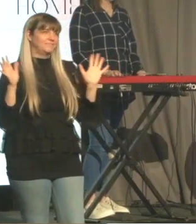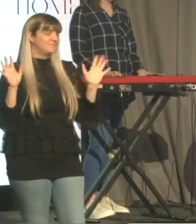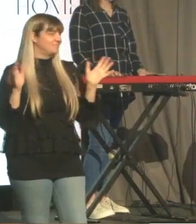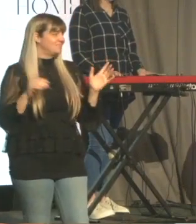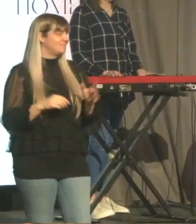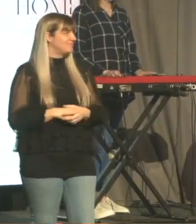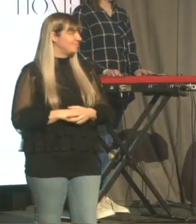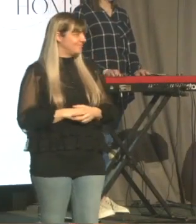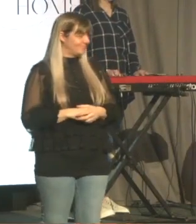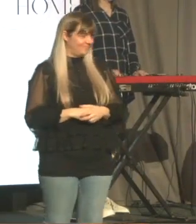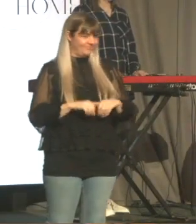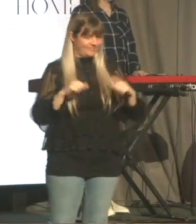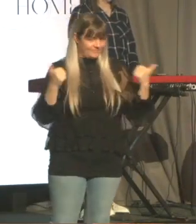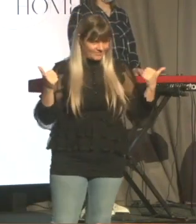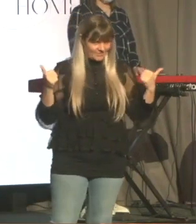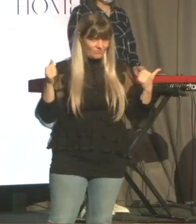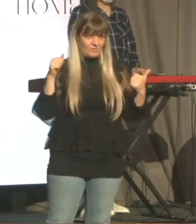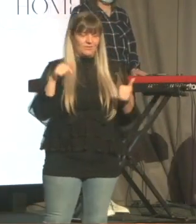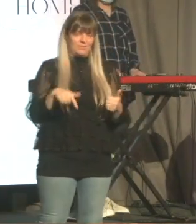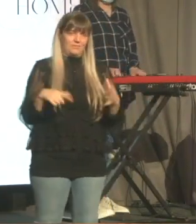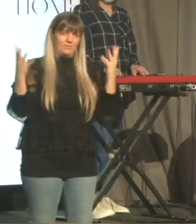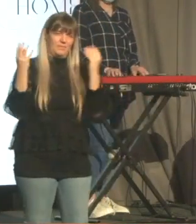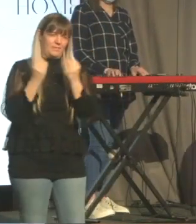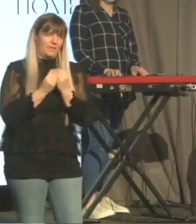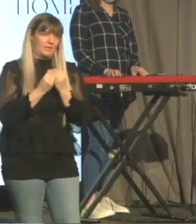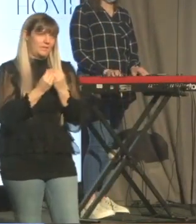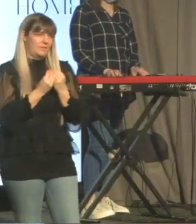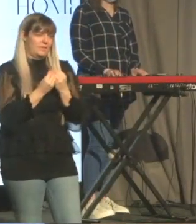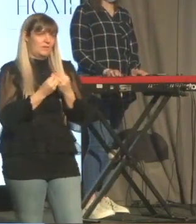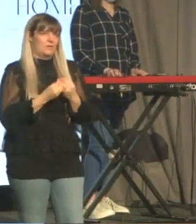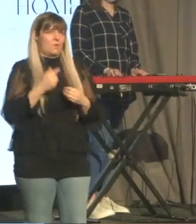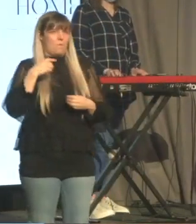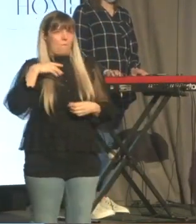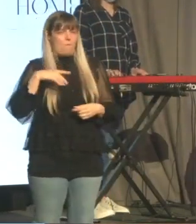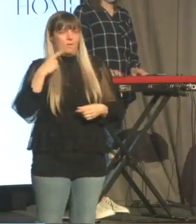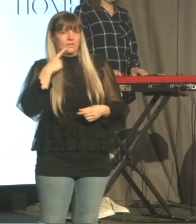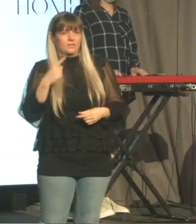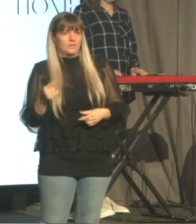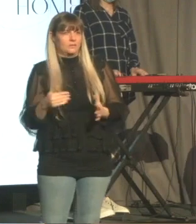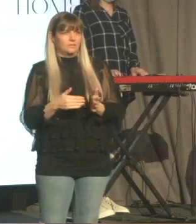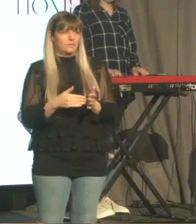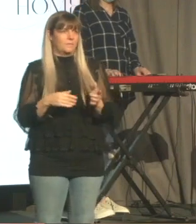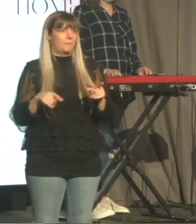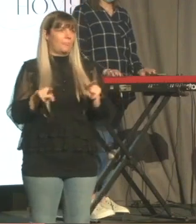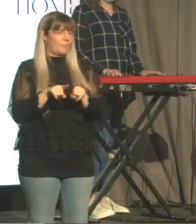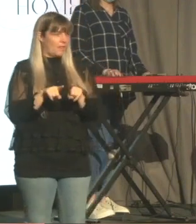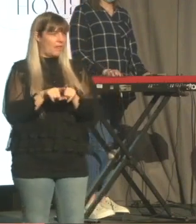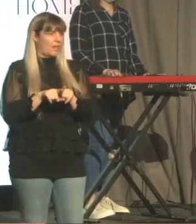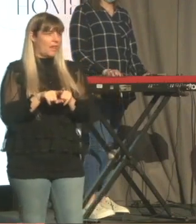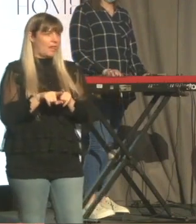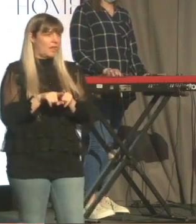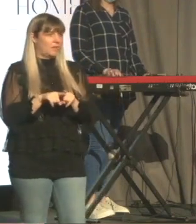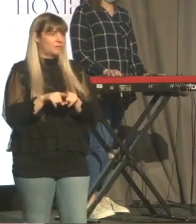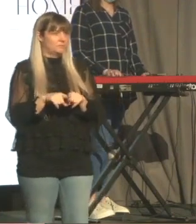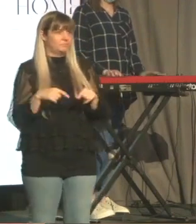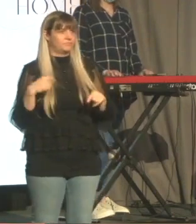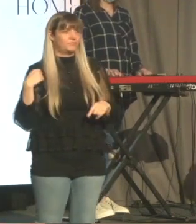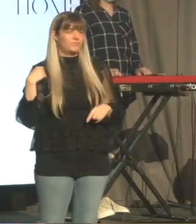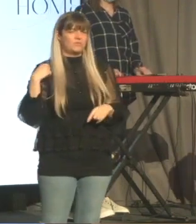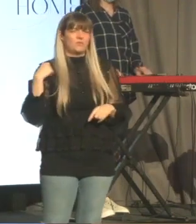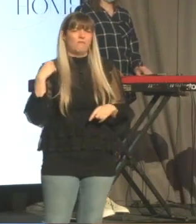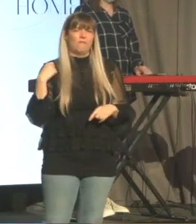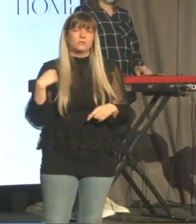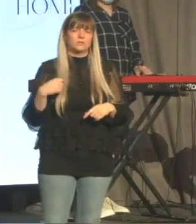now as well. So good to be together. Just want to mention as well, for the guys that are online, there are online pastors there. You can get in